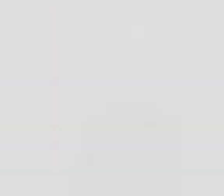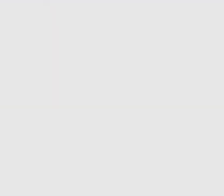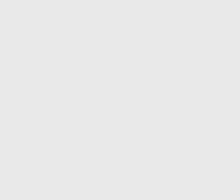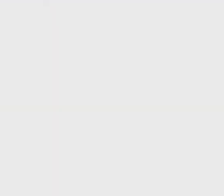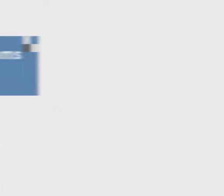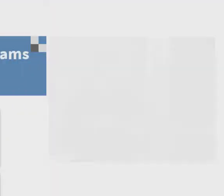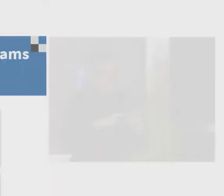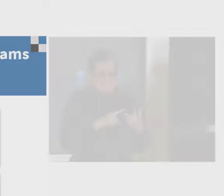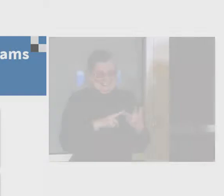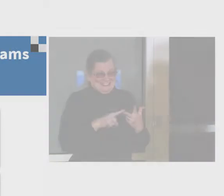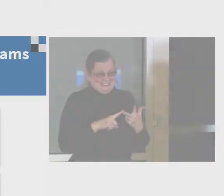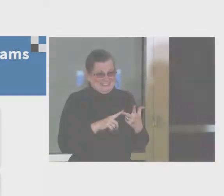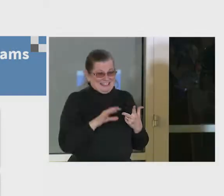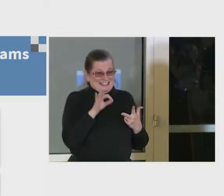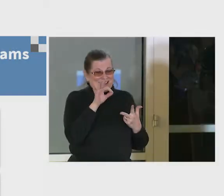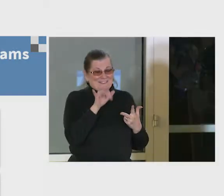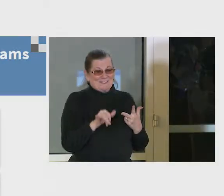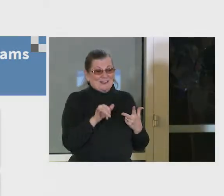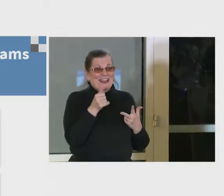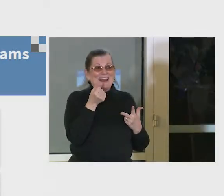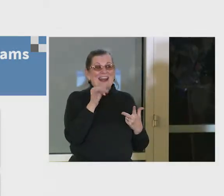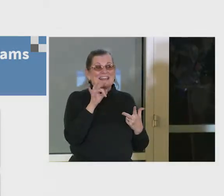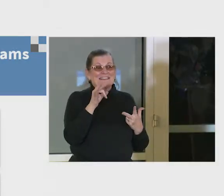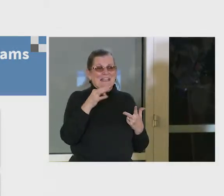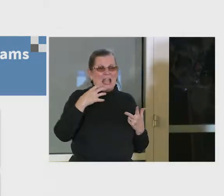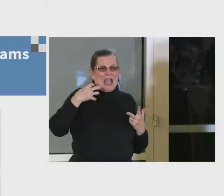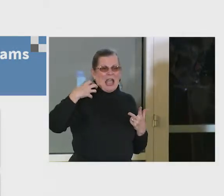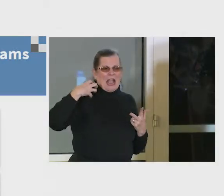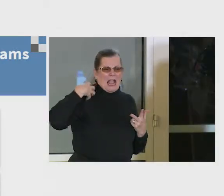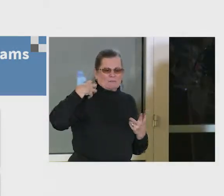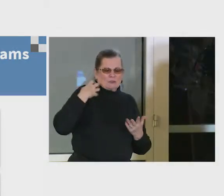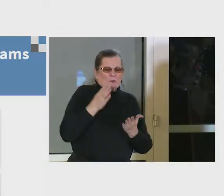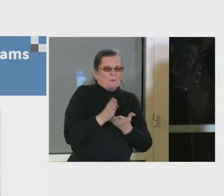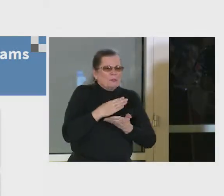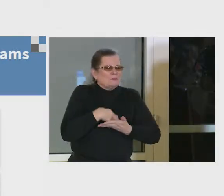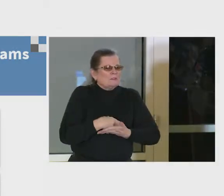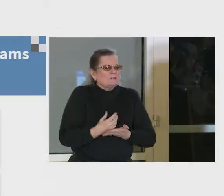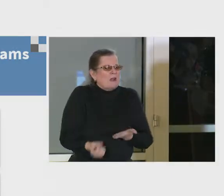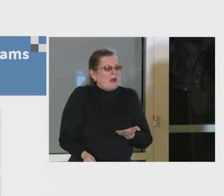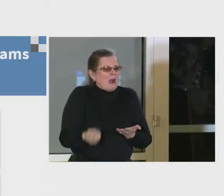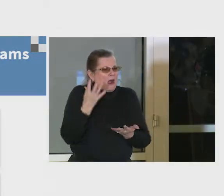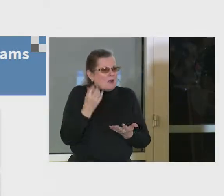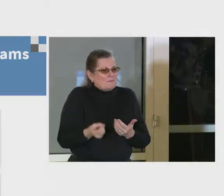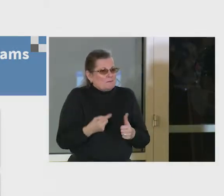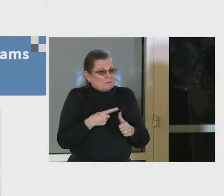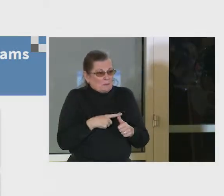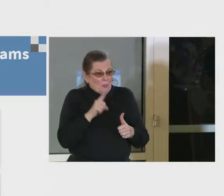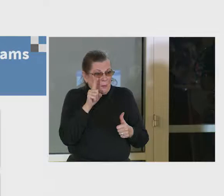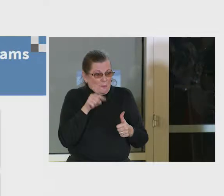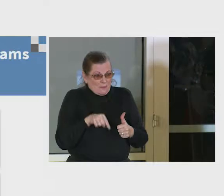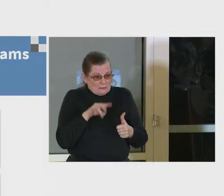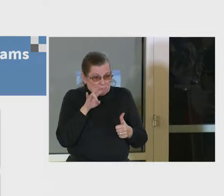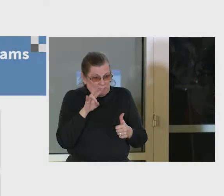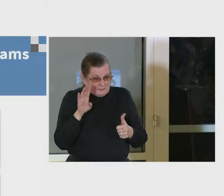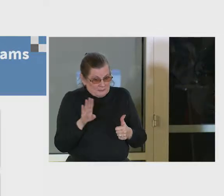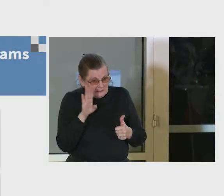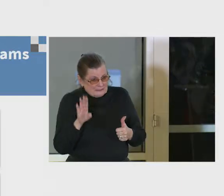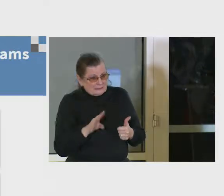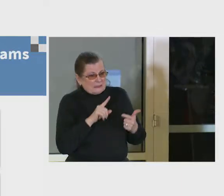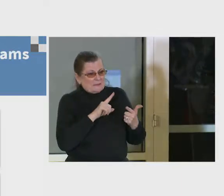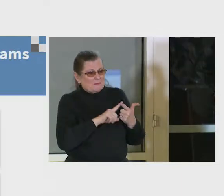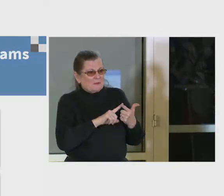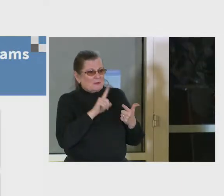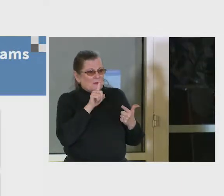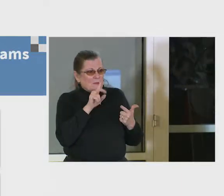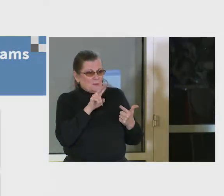district's FY19 capital budget? So that's for programs and services again, 1.7 billion, 2.3 billion, 3.3